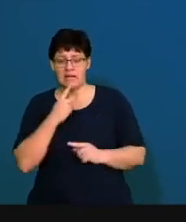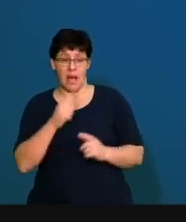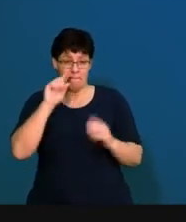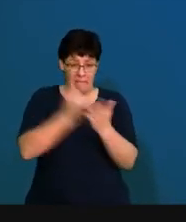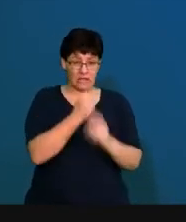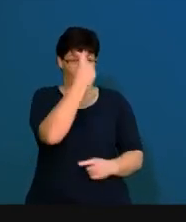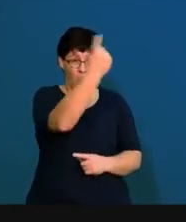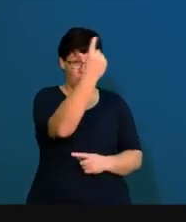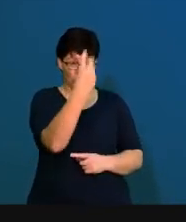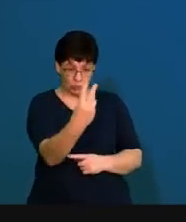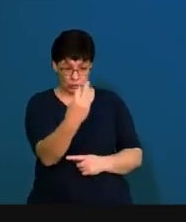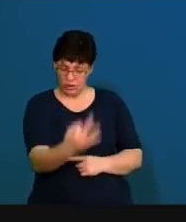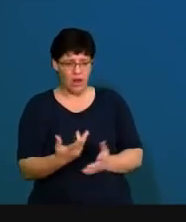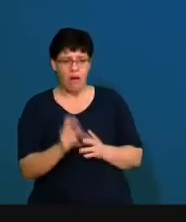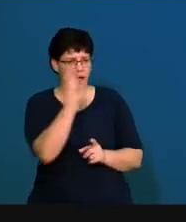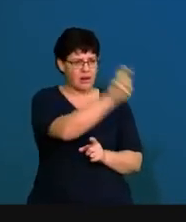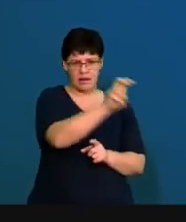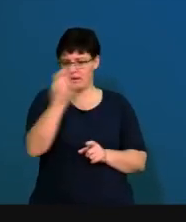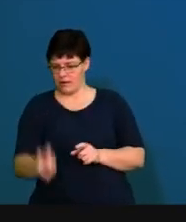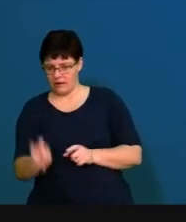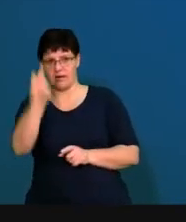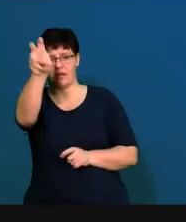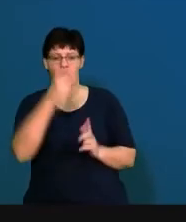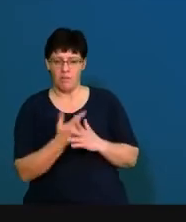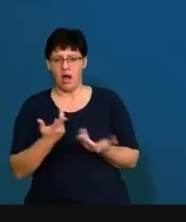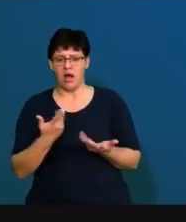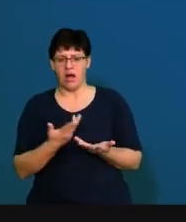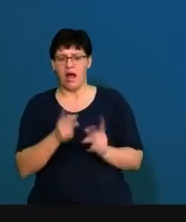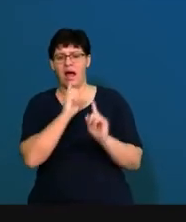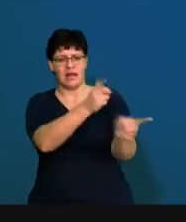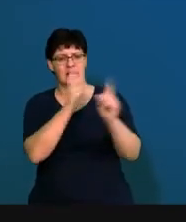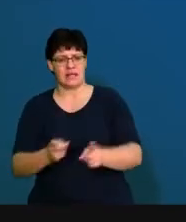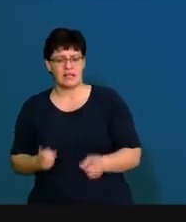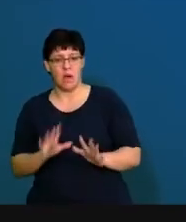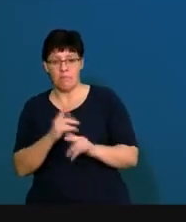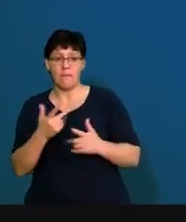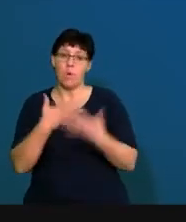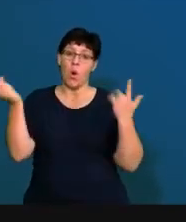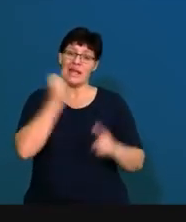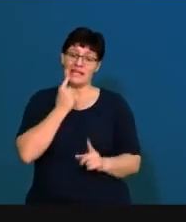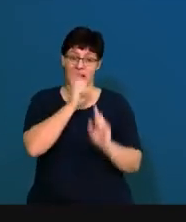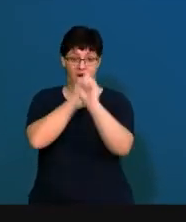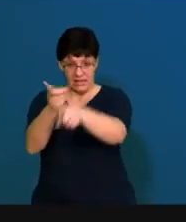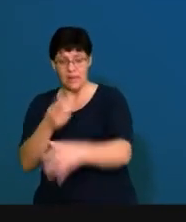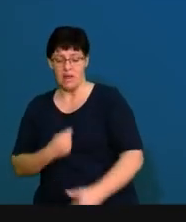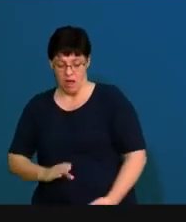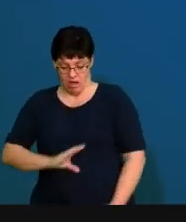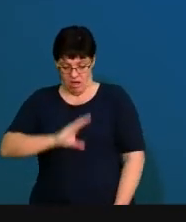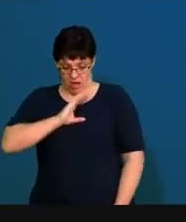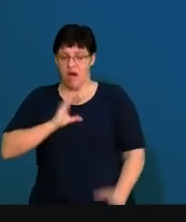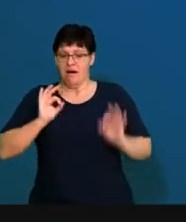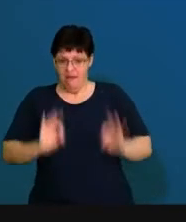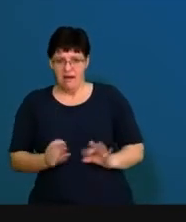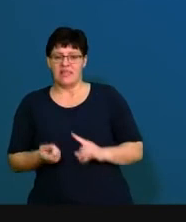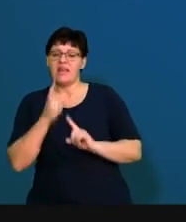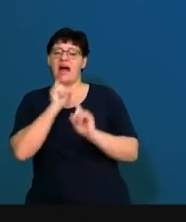the questions. Those that you can get the most marks from, I think you can start with them so that you can boost your confidence